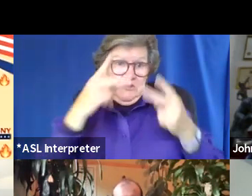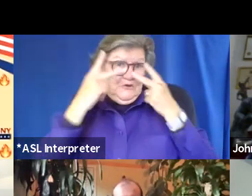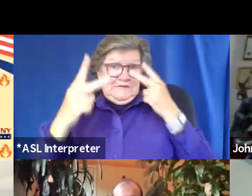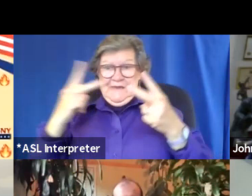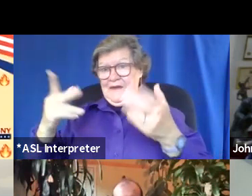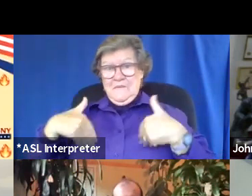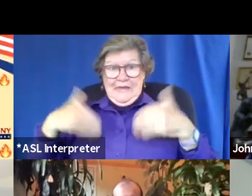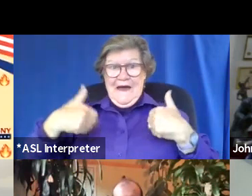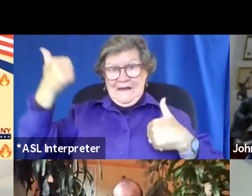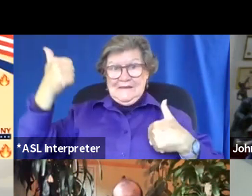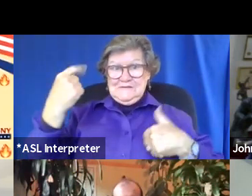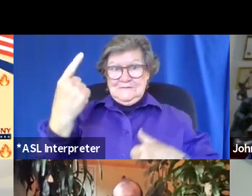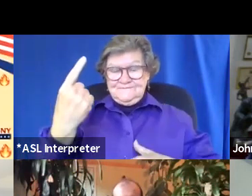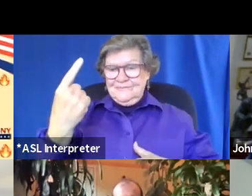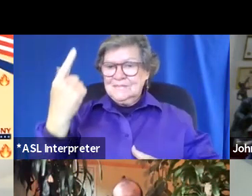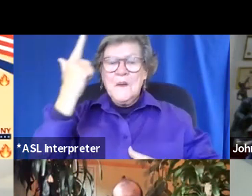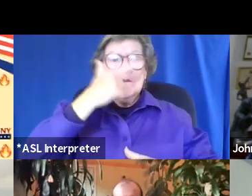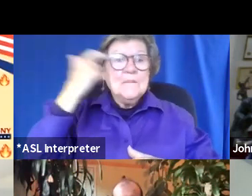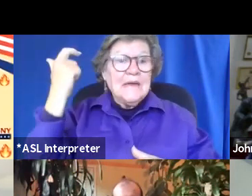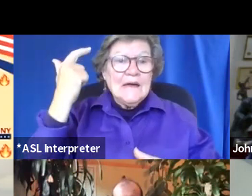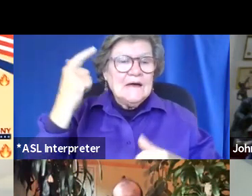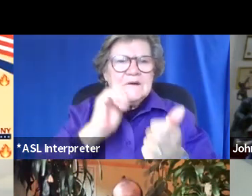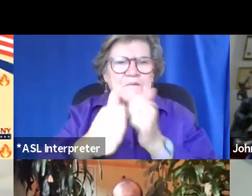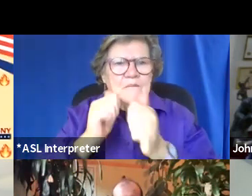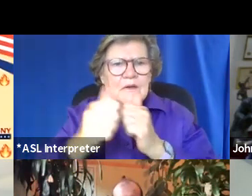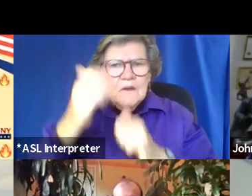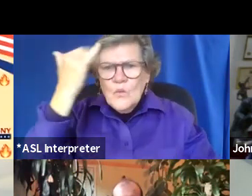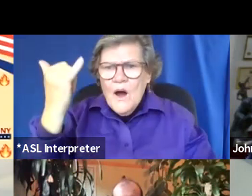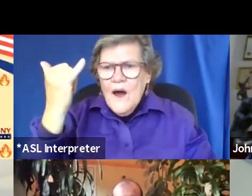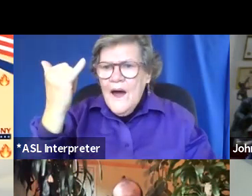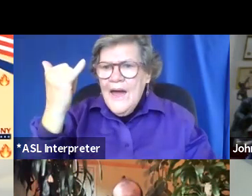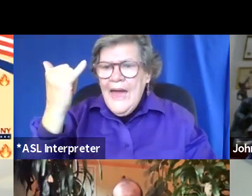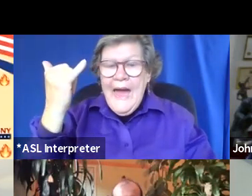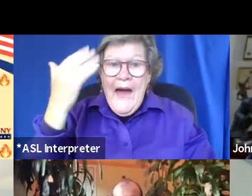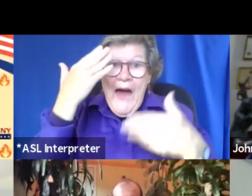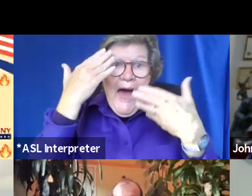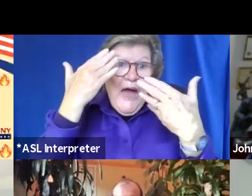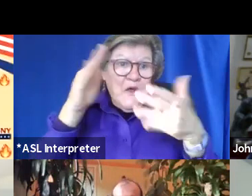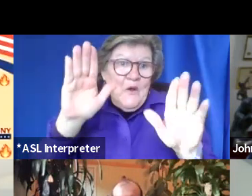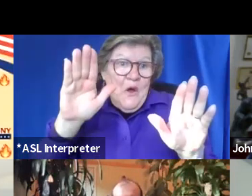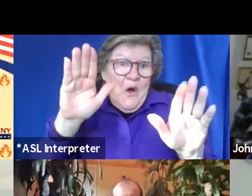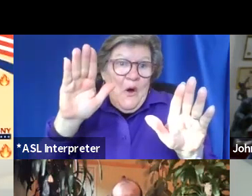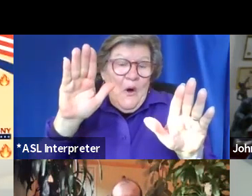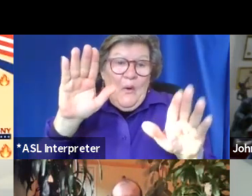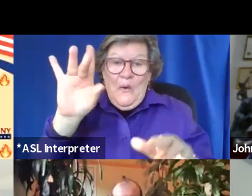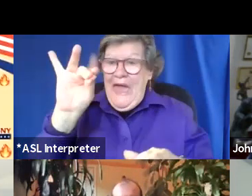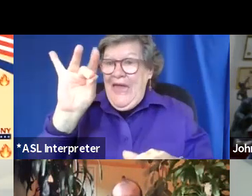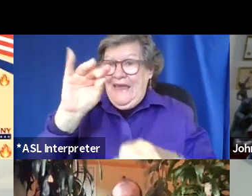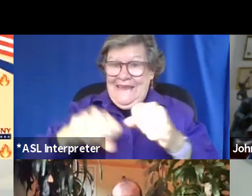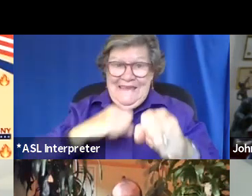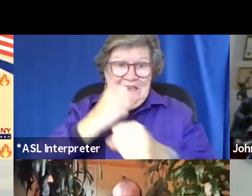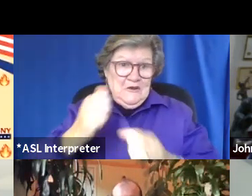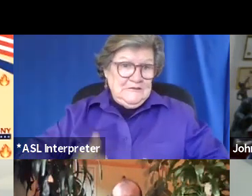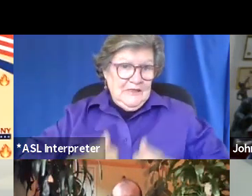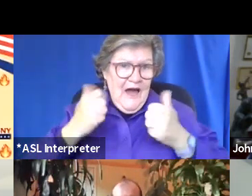running. It's because I'm running because I know that whether or not I'm going to die in the next 80 years, my kids will be living here in Astoria and the